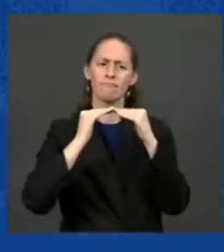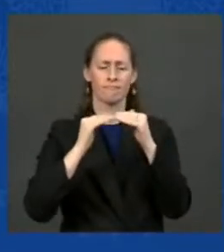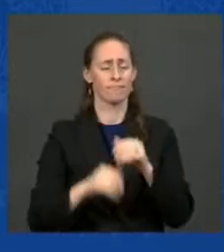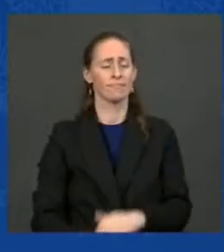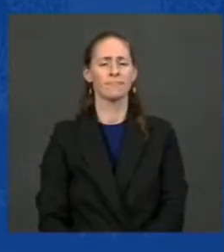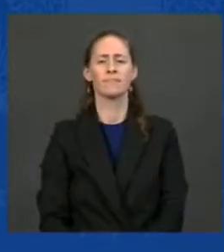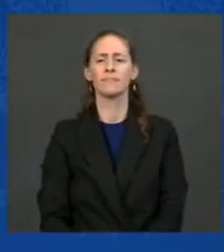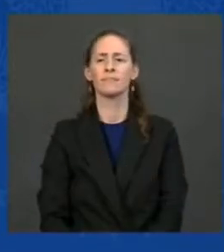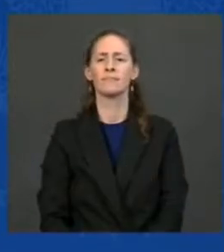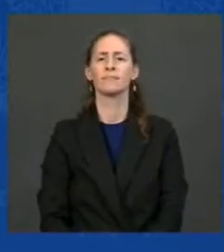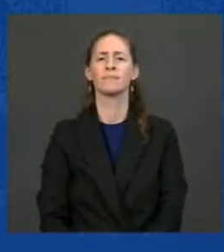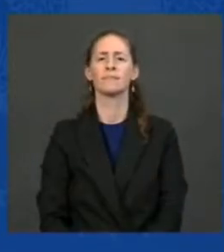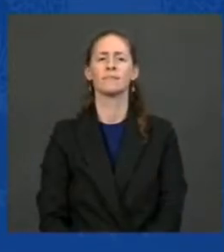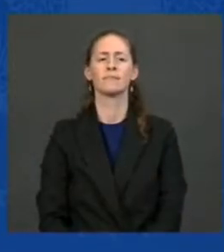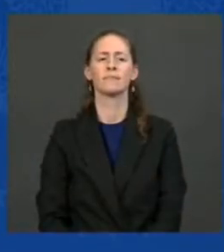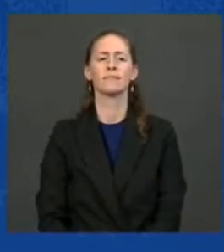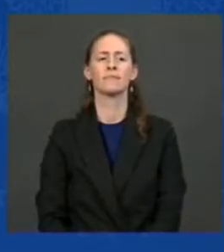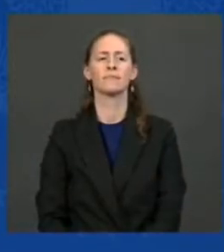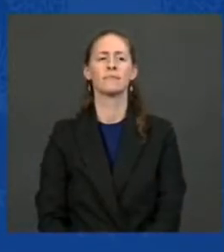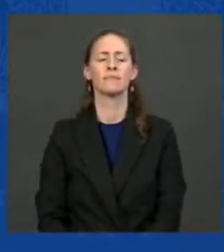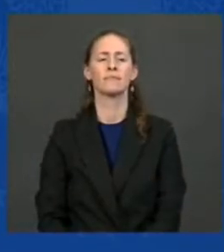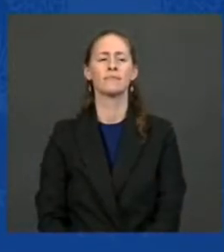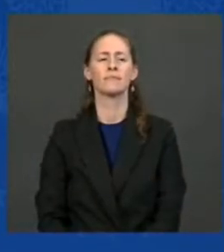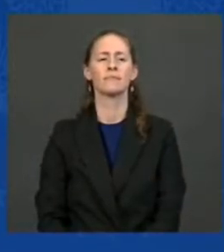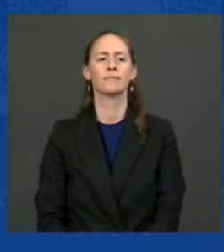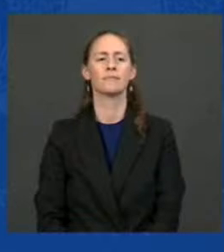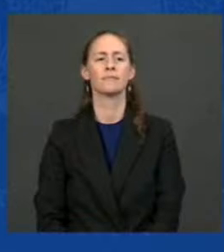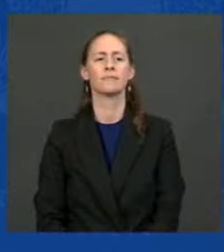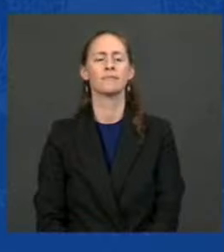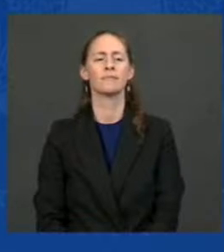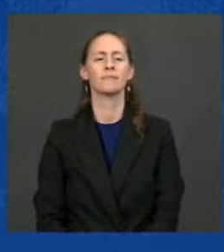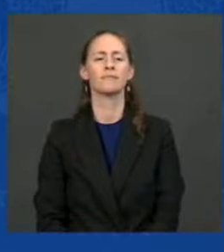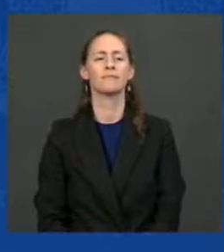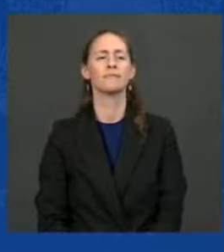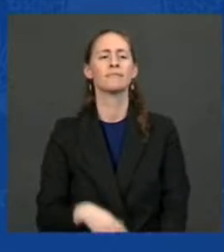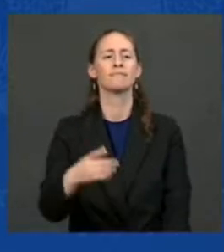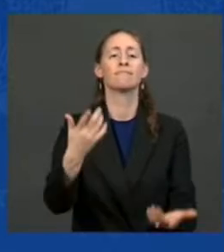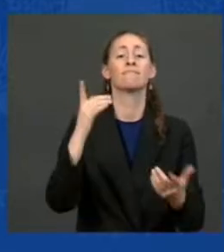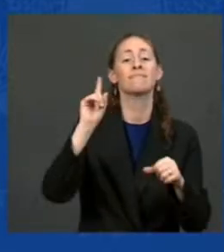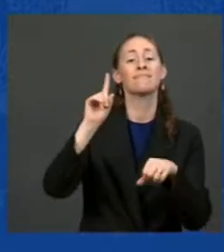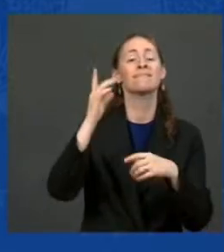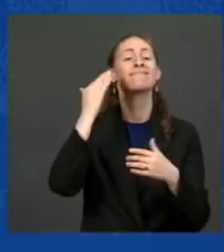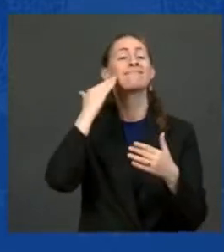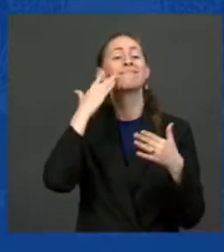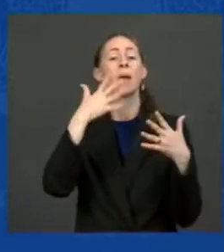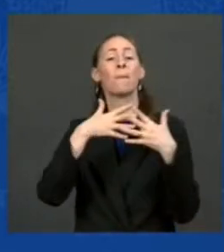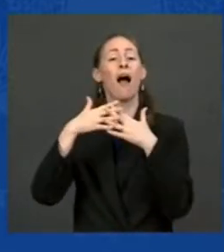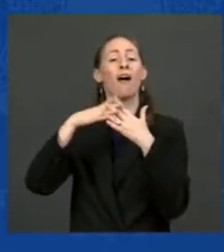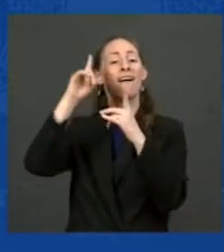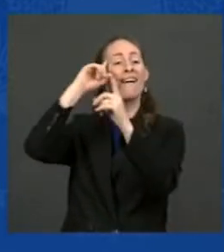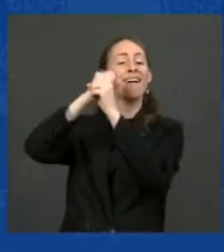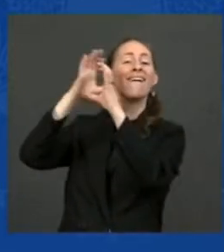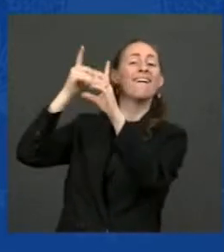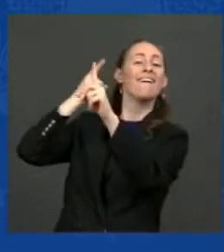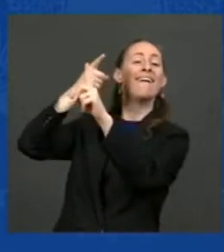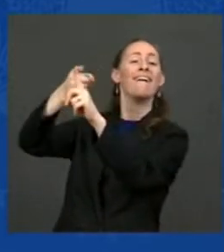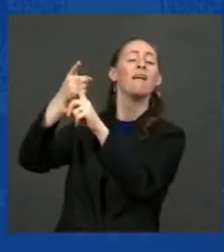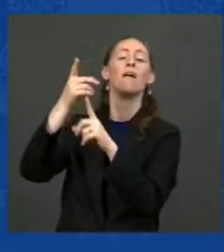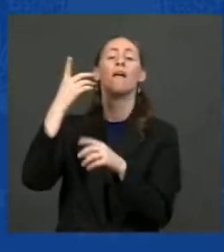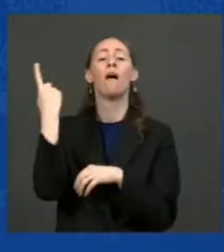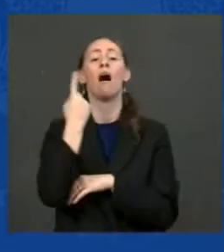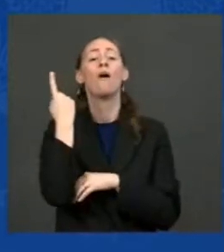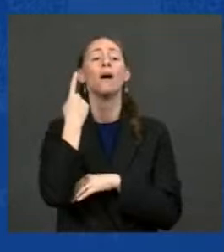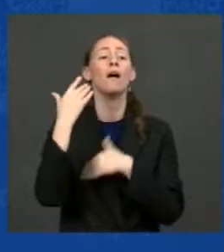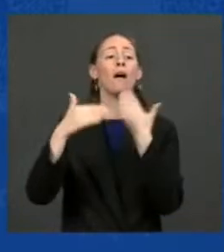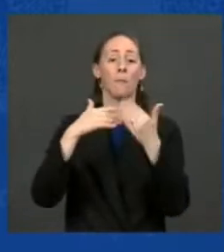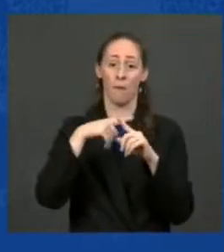We've never, as I said, fully lived up to that animating American ideal, but we've never turned our backs on it. In all the years since our